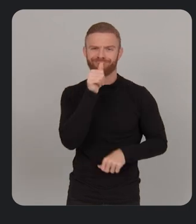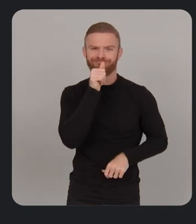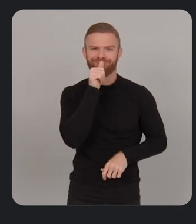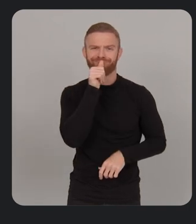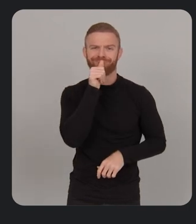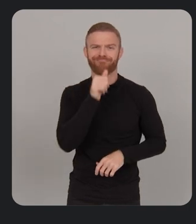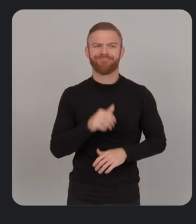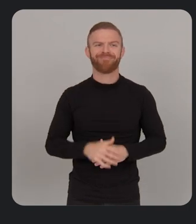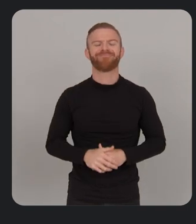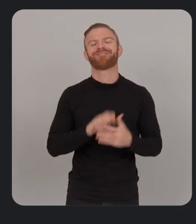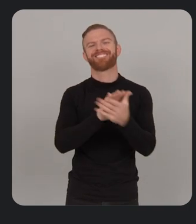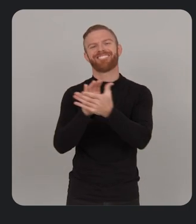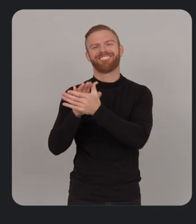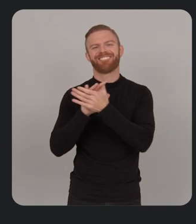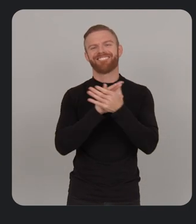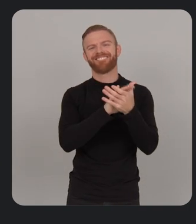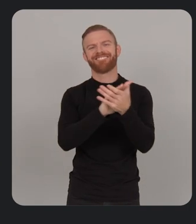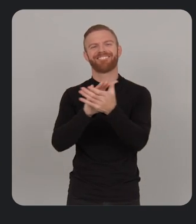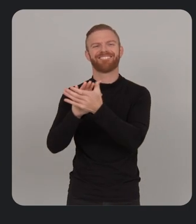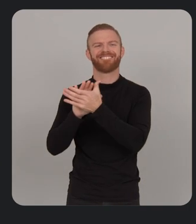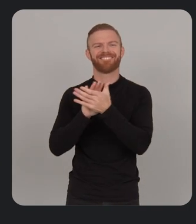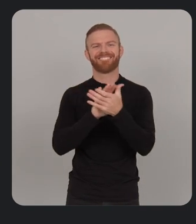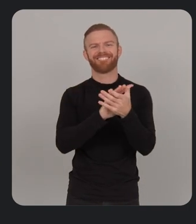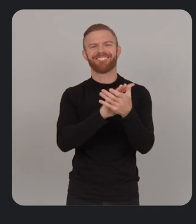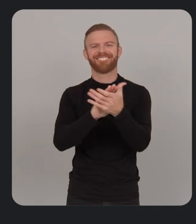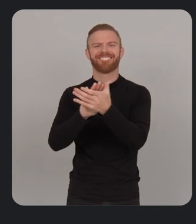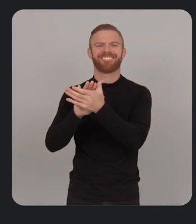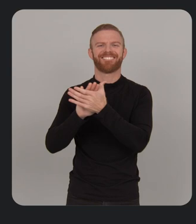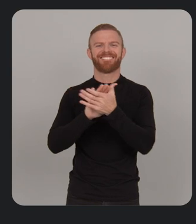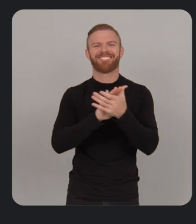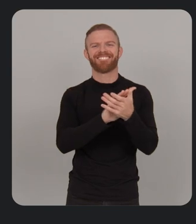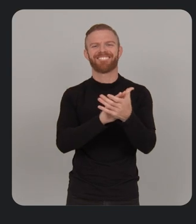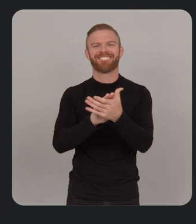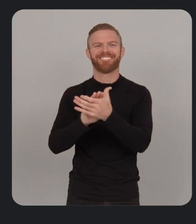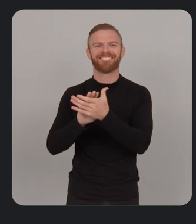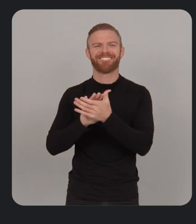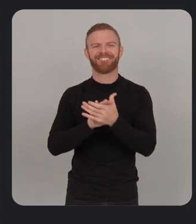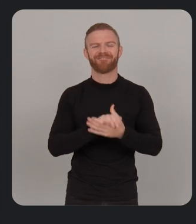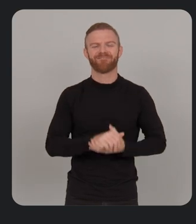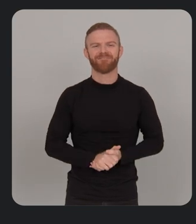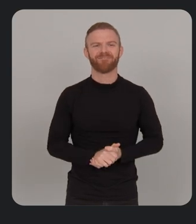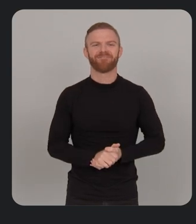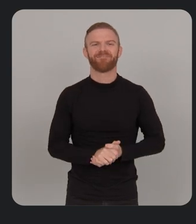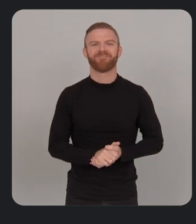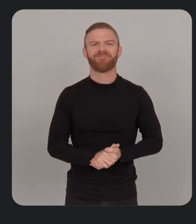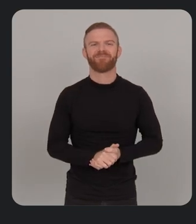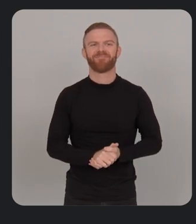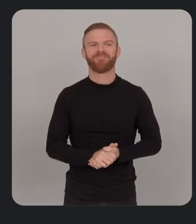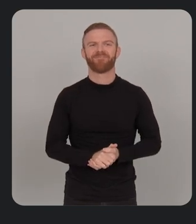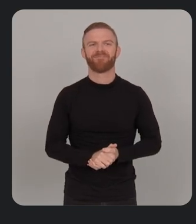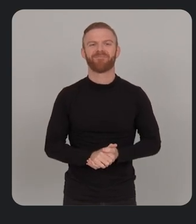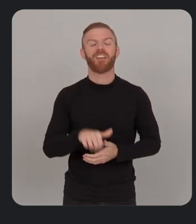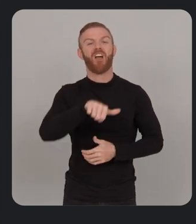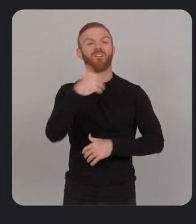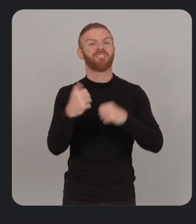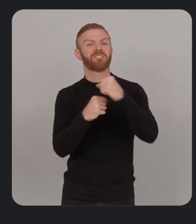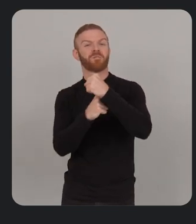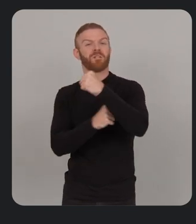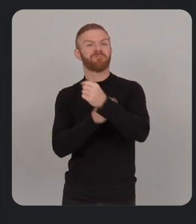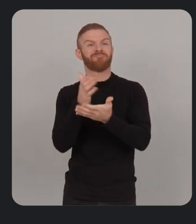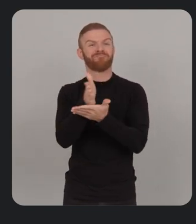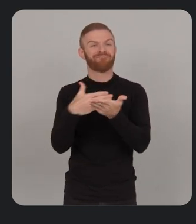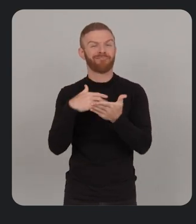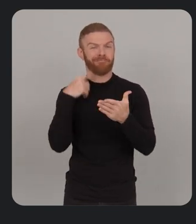the other foundational